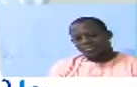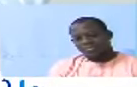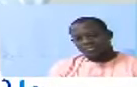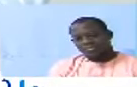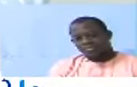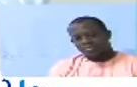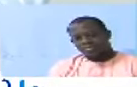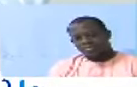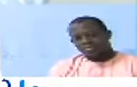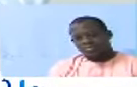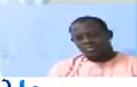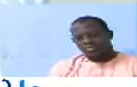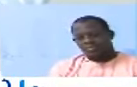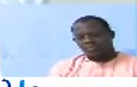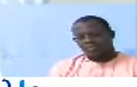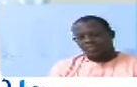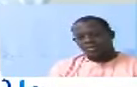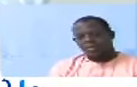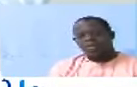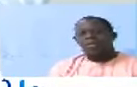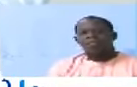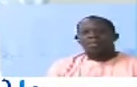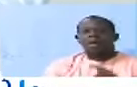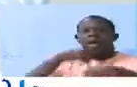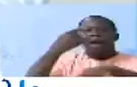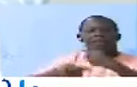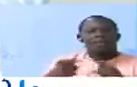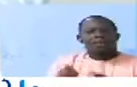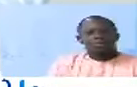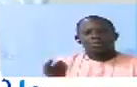After that beating, what